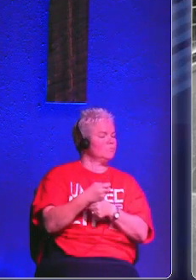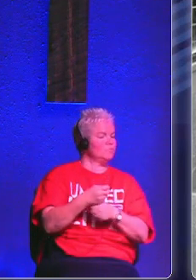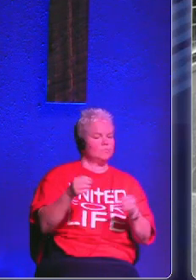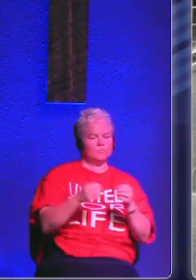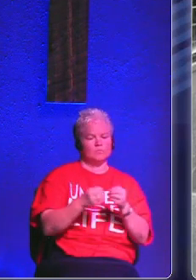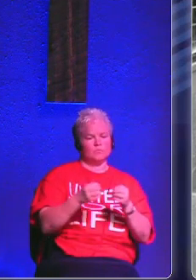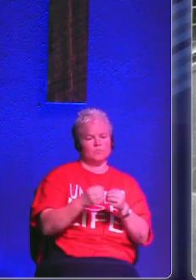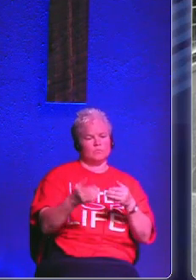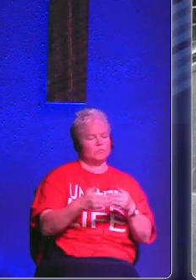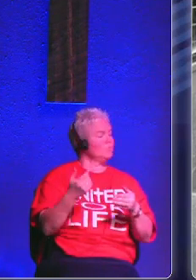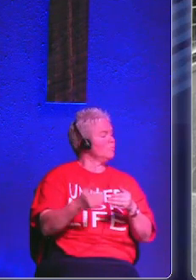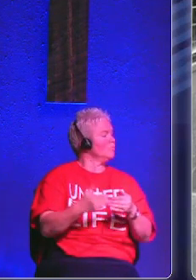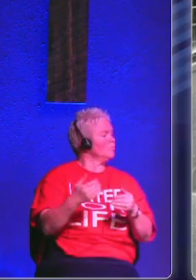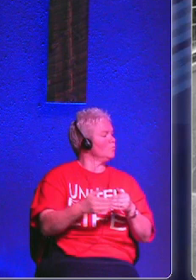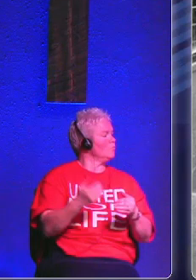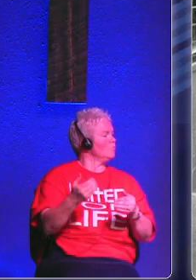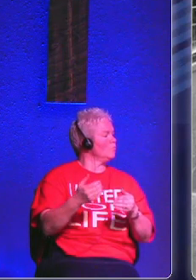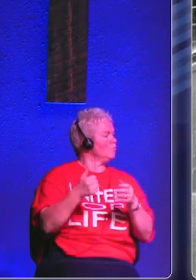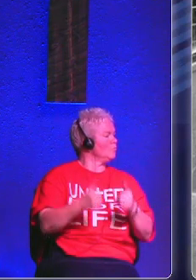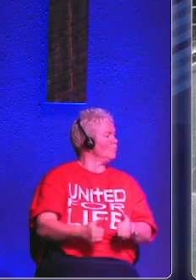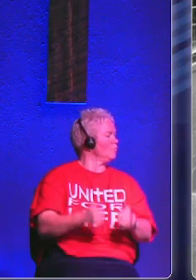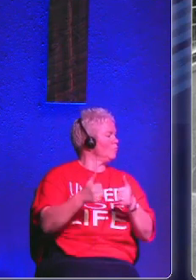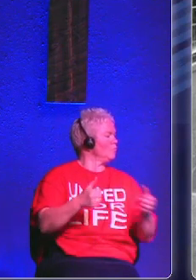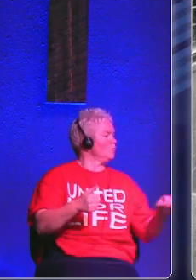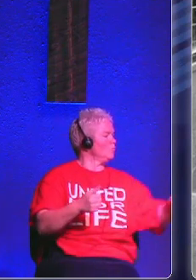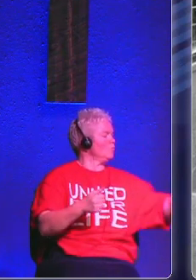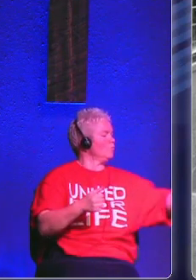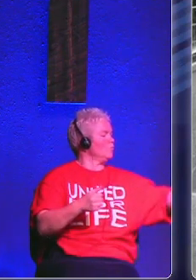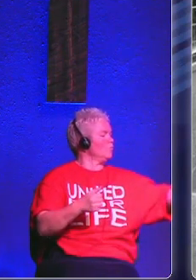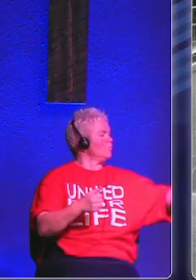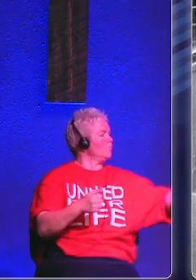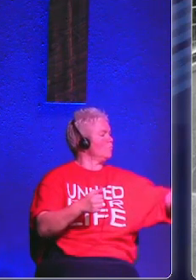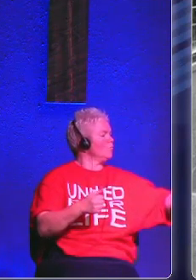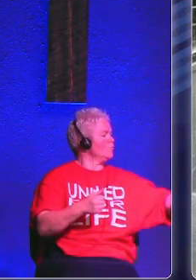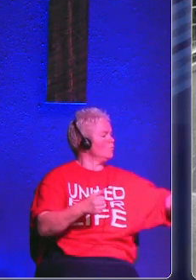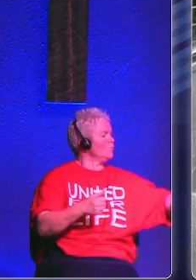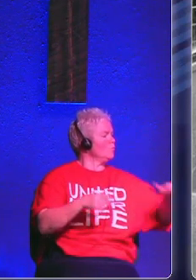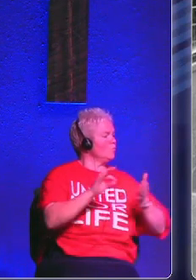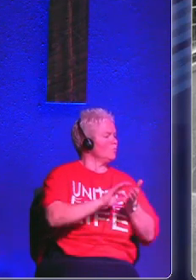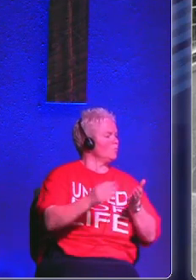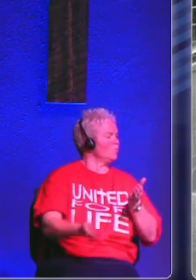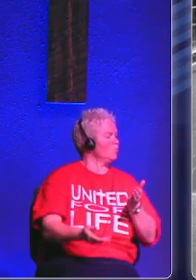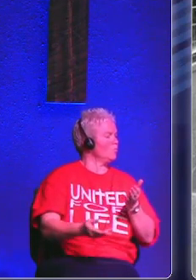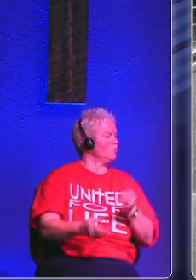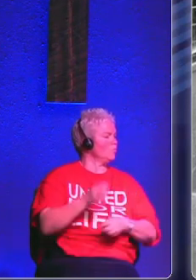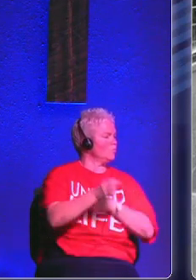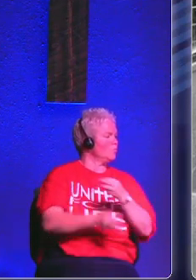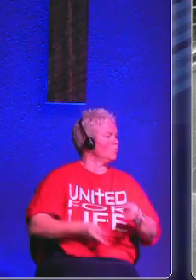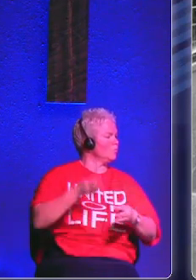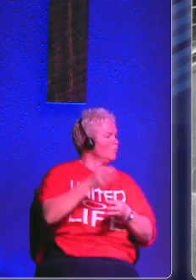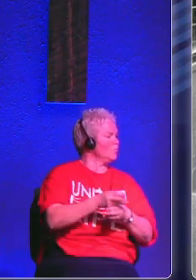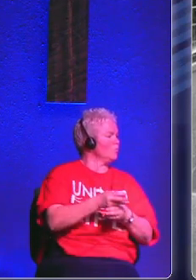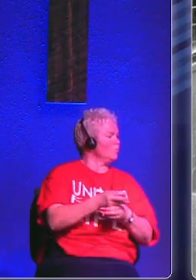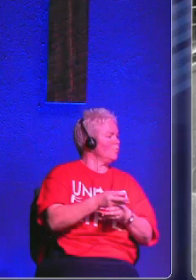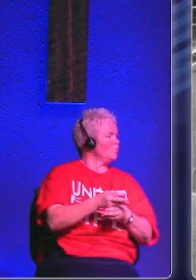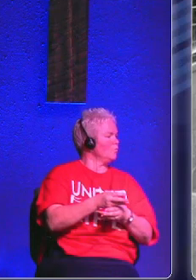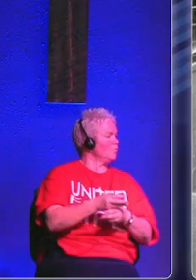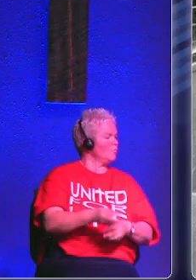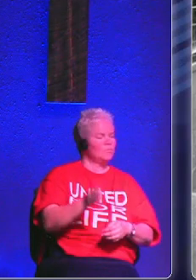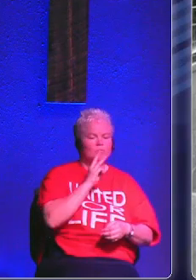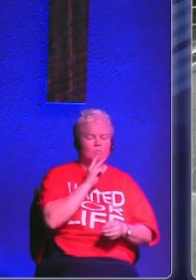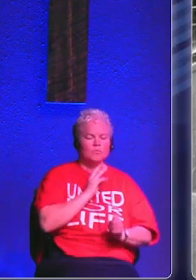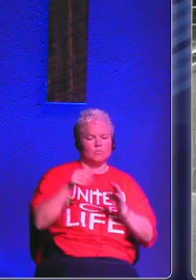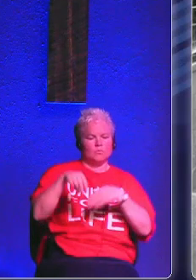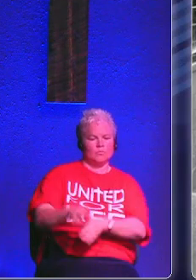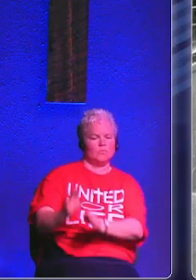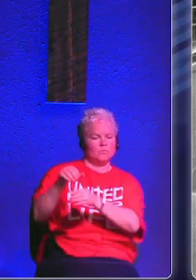See, it's much easier to live within this fallen world, floating in the current, being swept